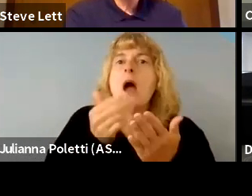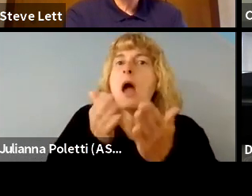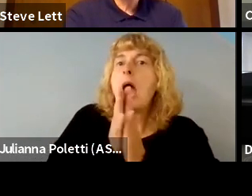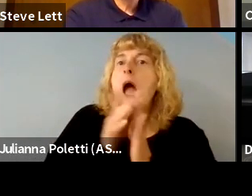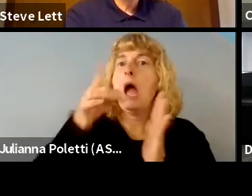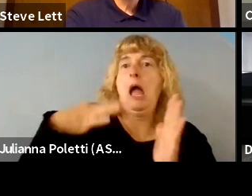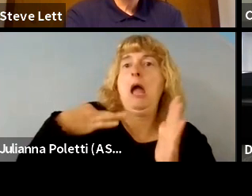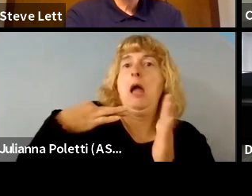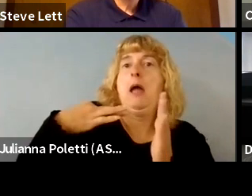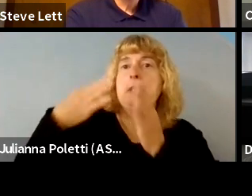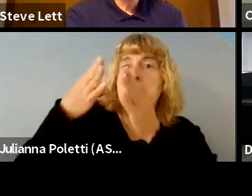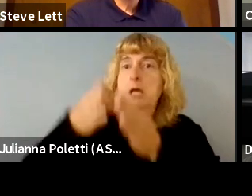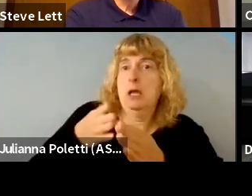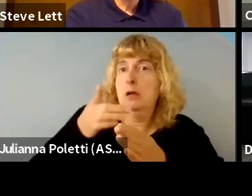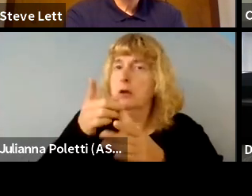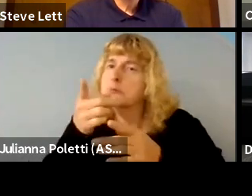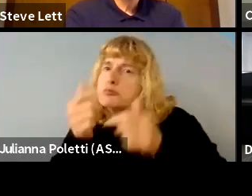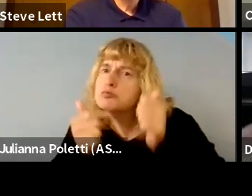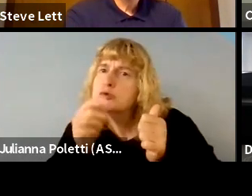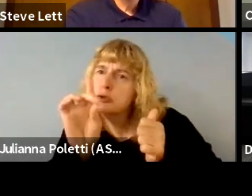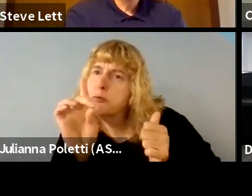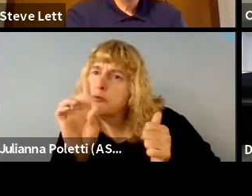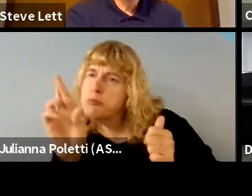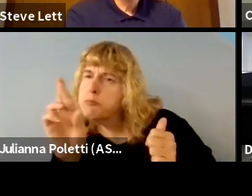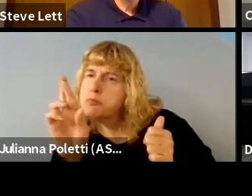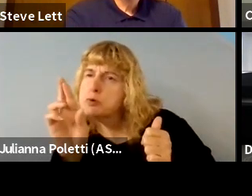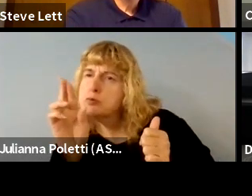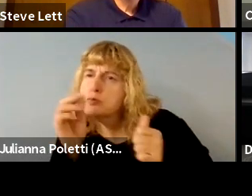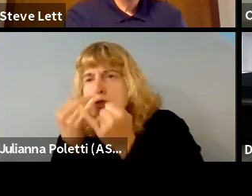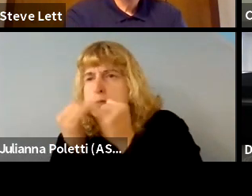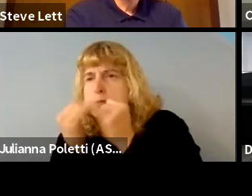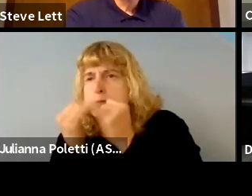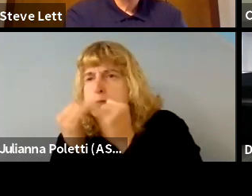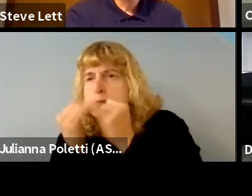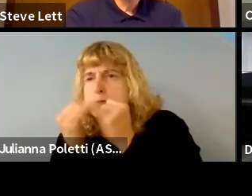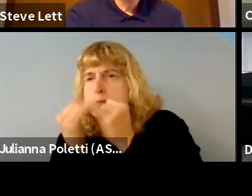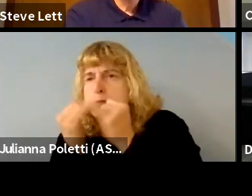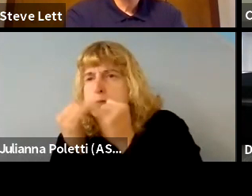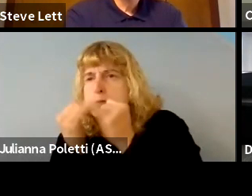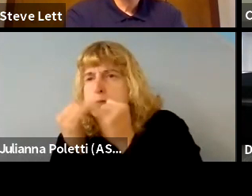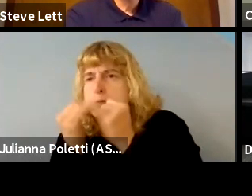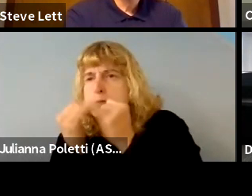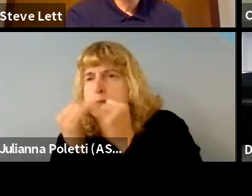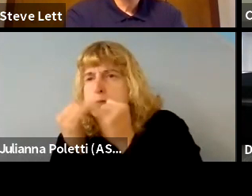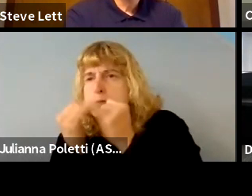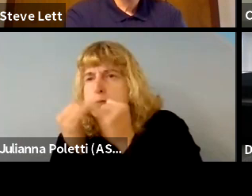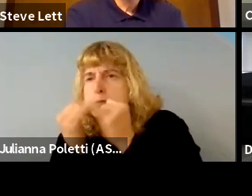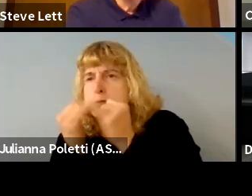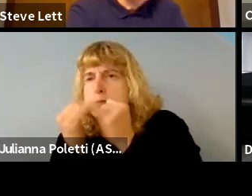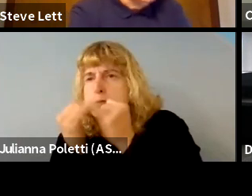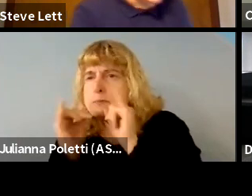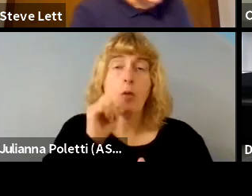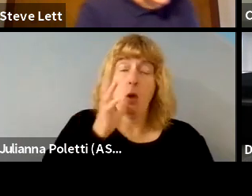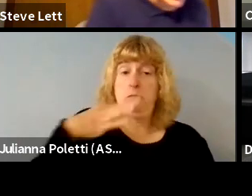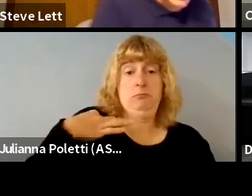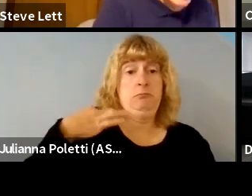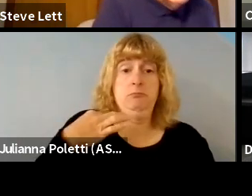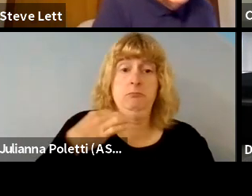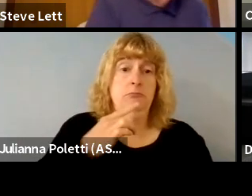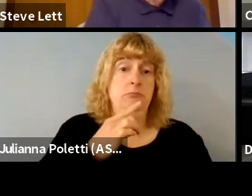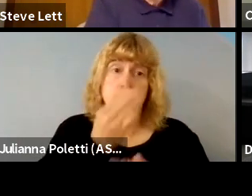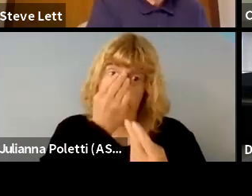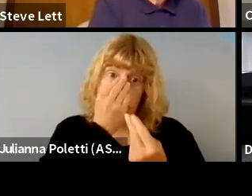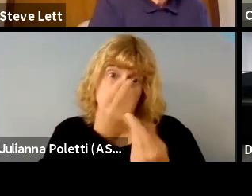affiliation. And I don't think they are going to volunteer that information to us, on their